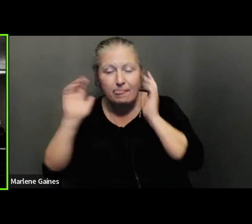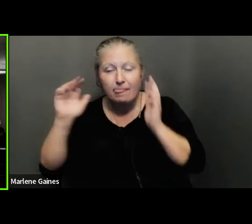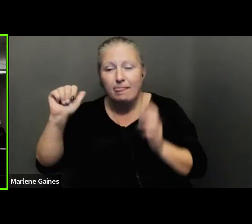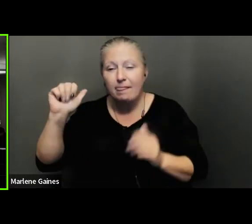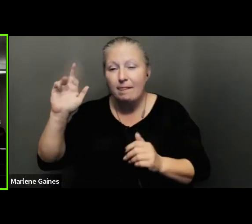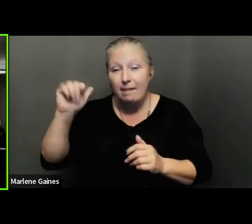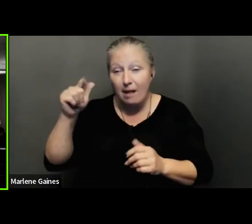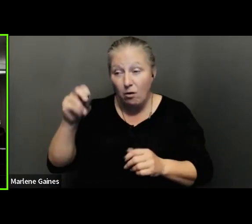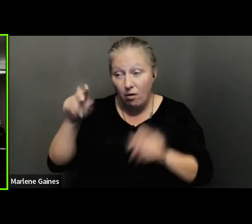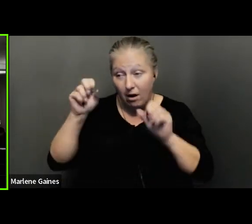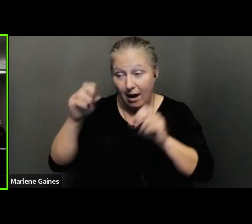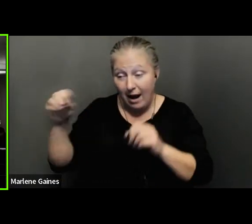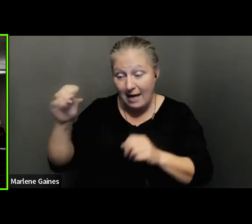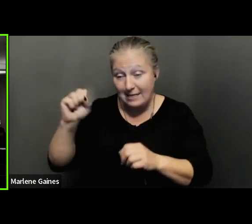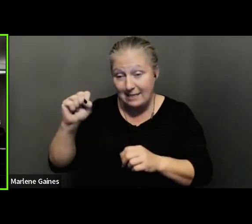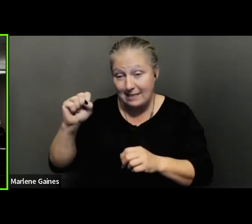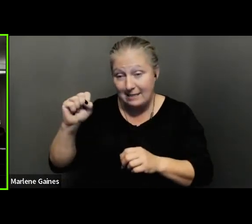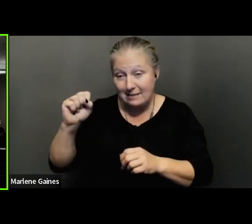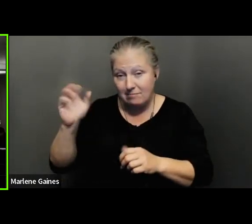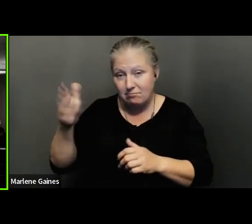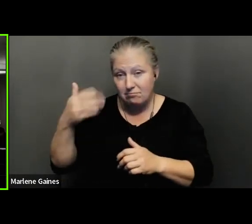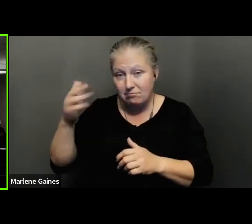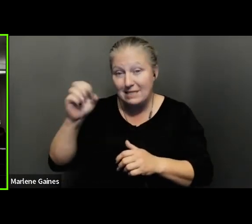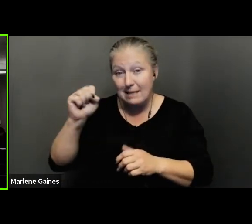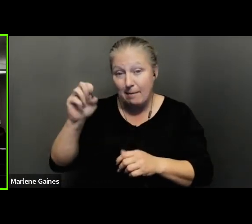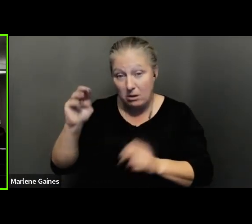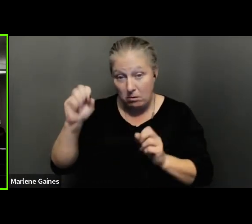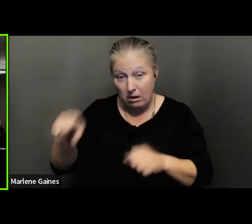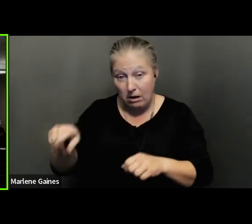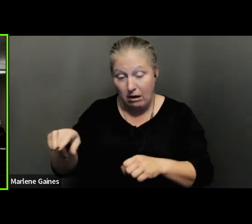Aragon and San Mateo?